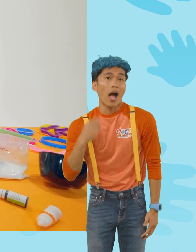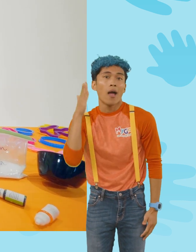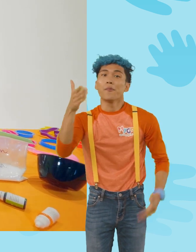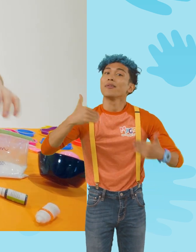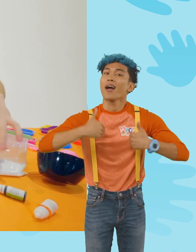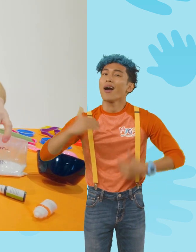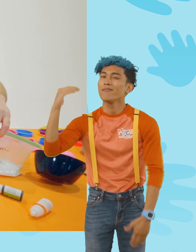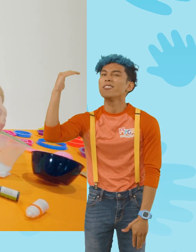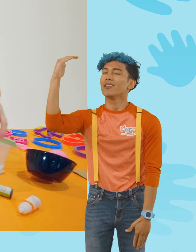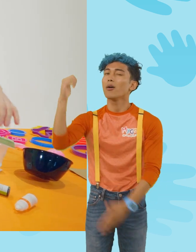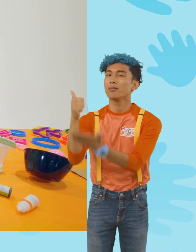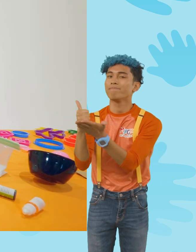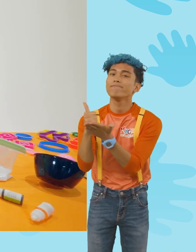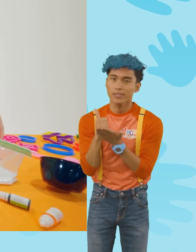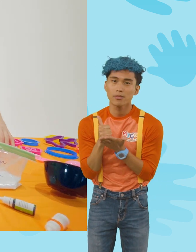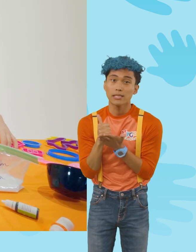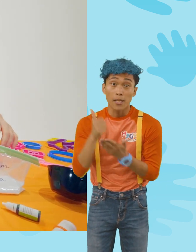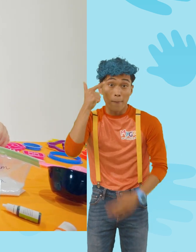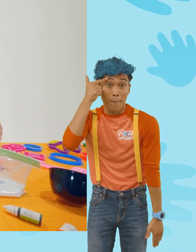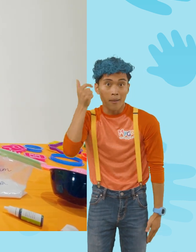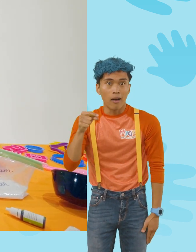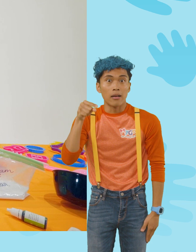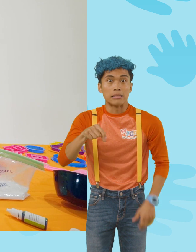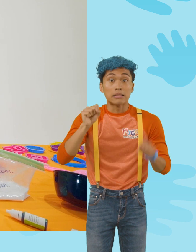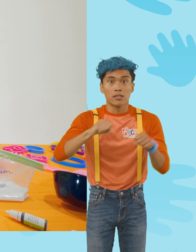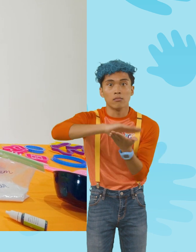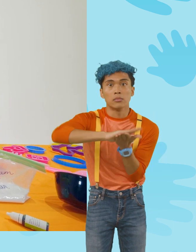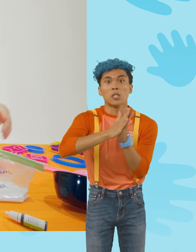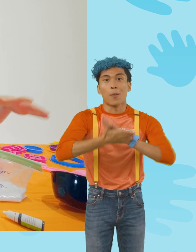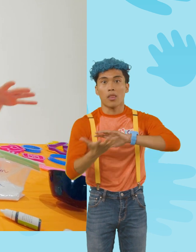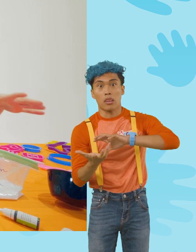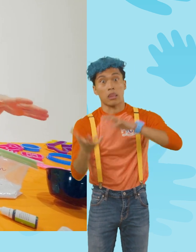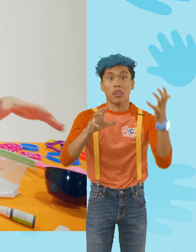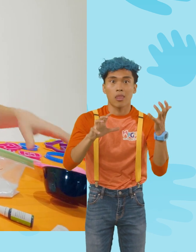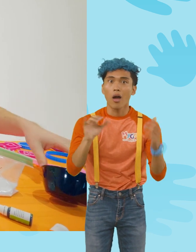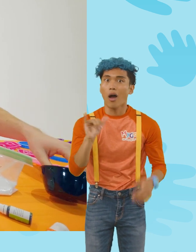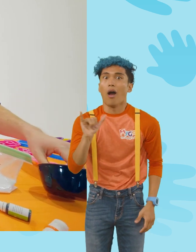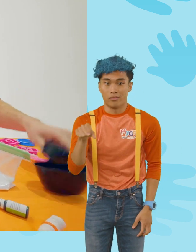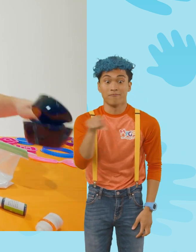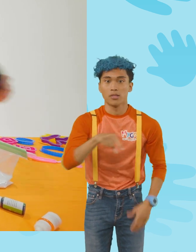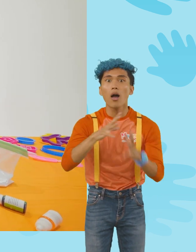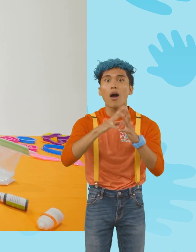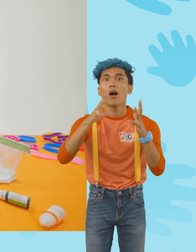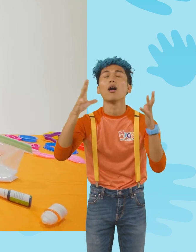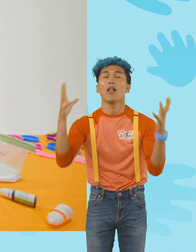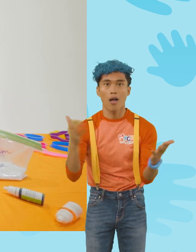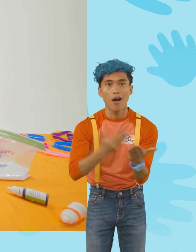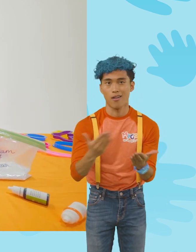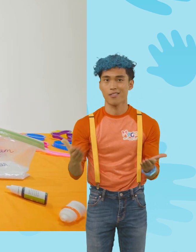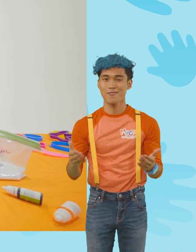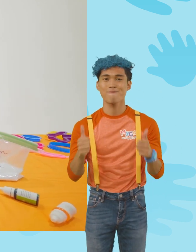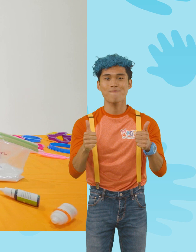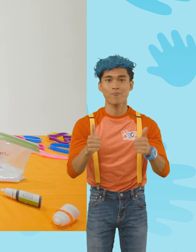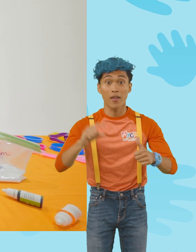probably have a grown-up help you because this can get really messy and there's a lot of ingredients. Yeah, all right.